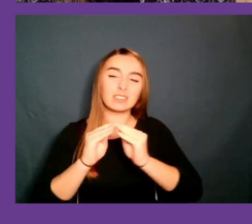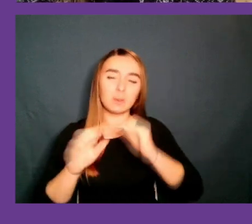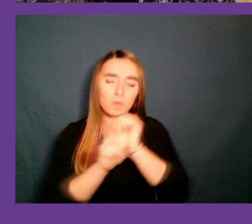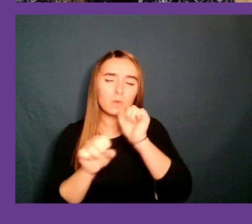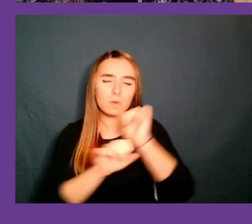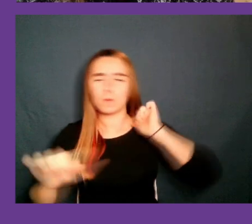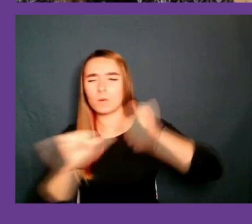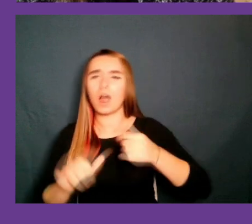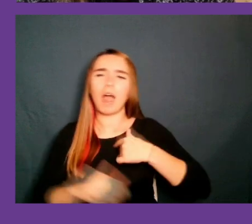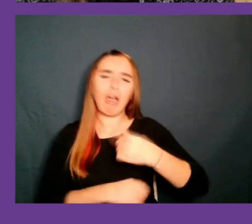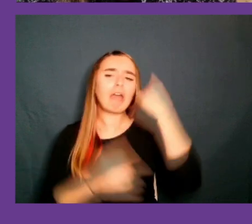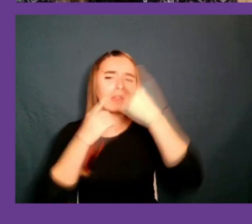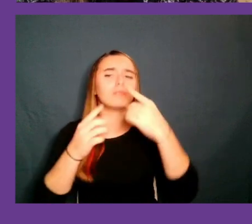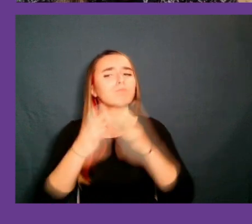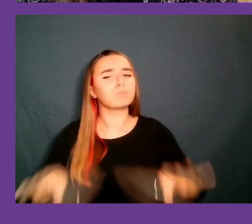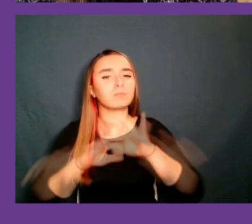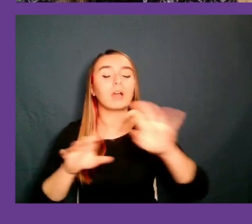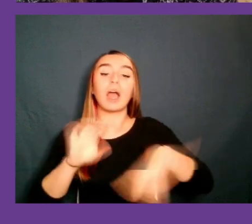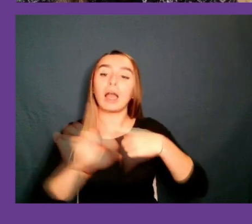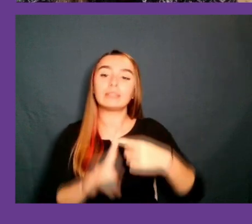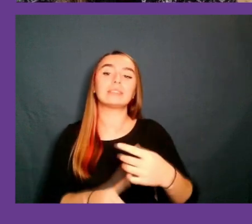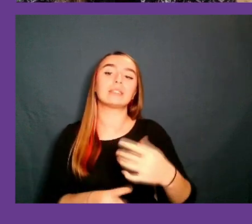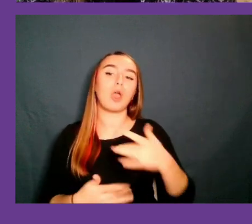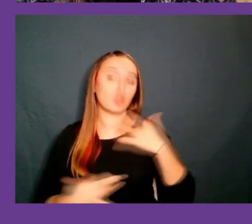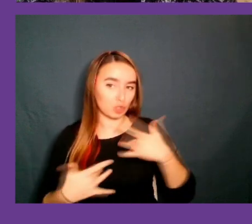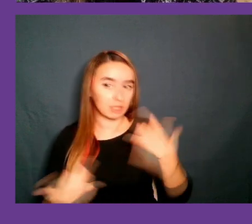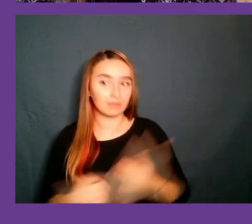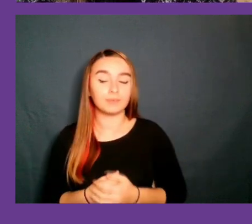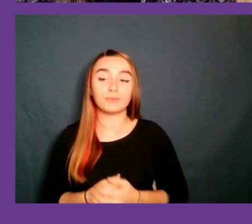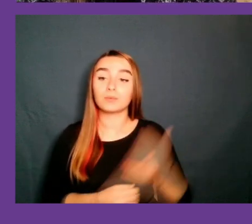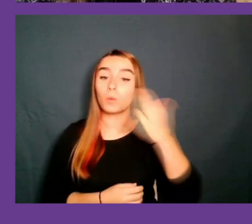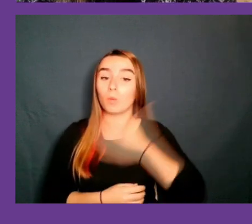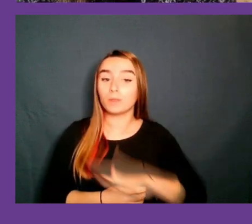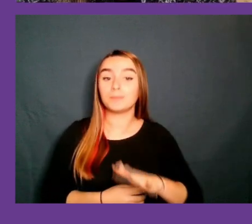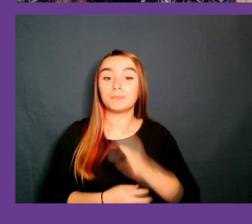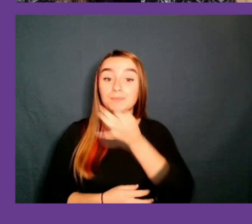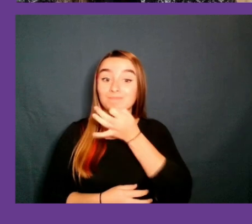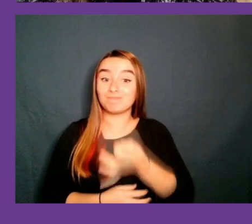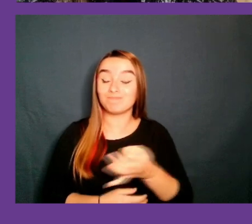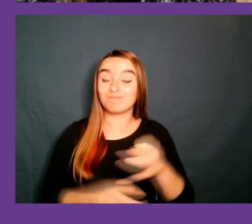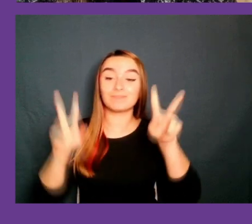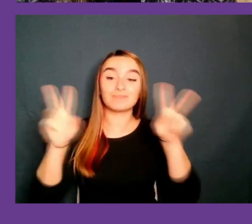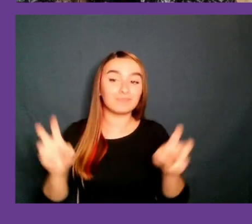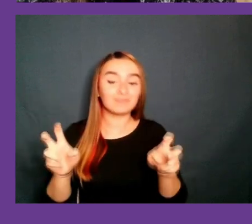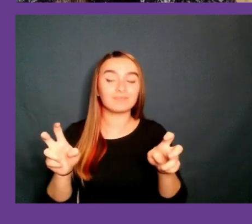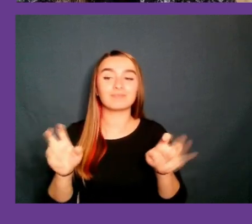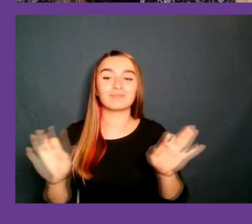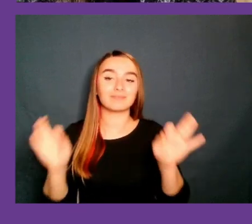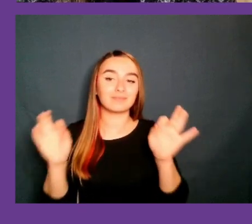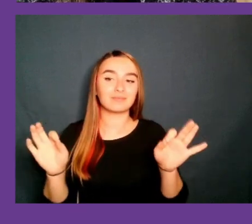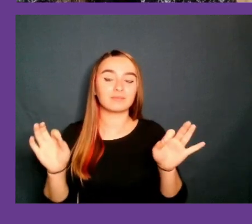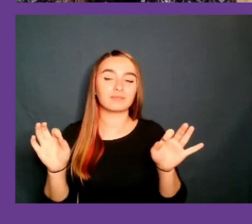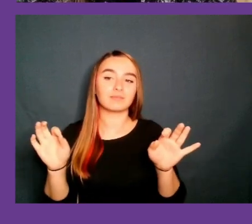important and also still interesting. So I just wanted to say something about the kind of the setup of all of